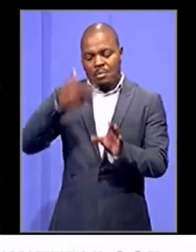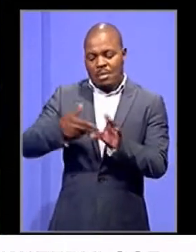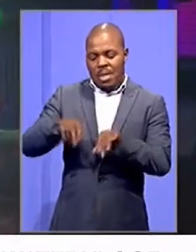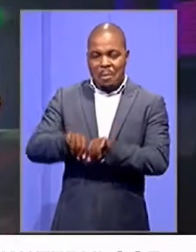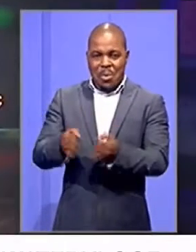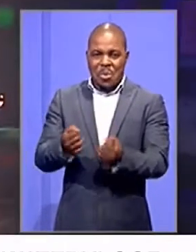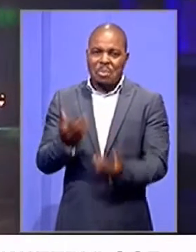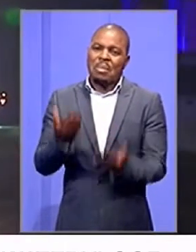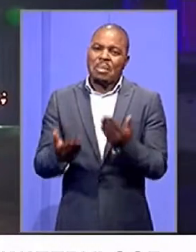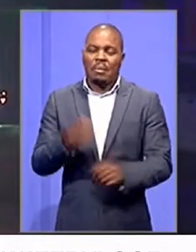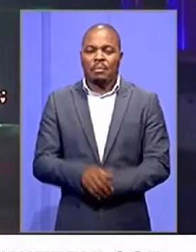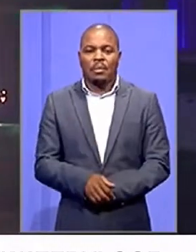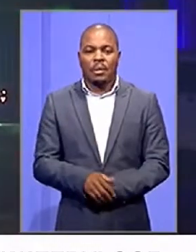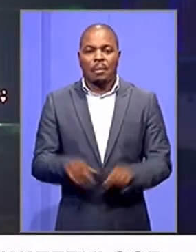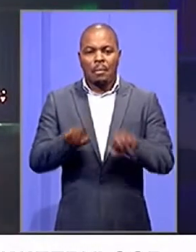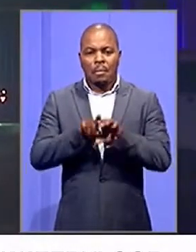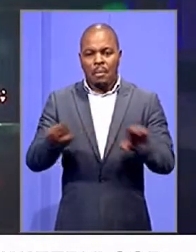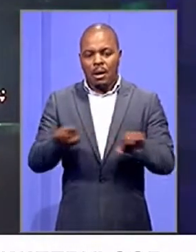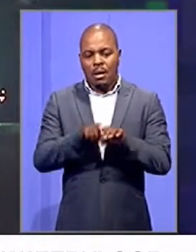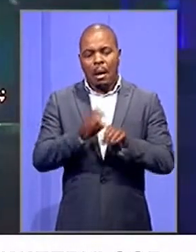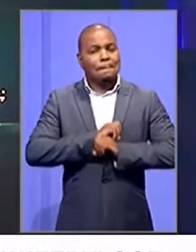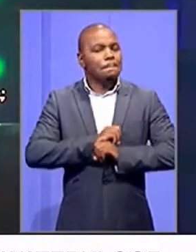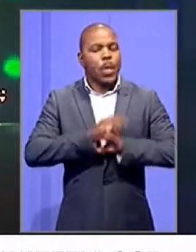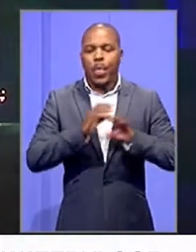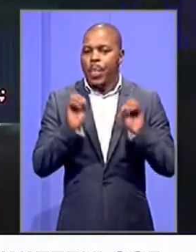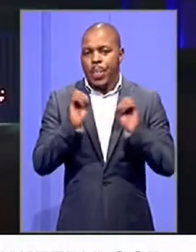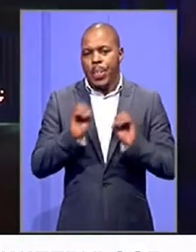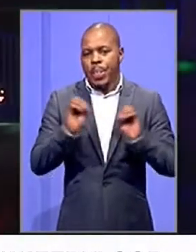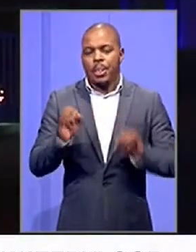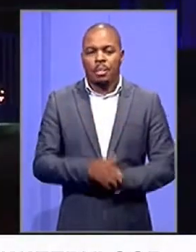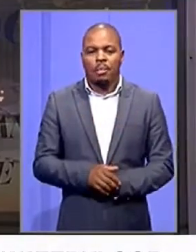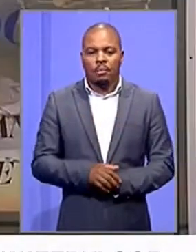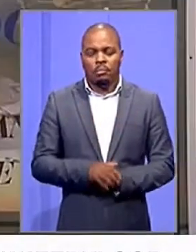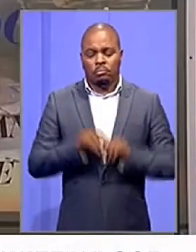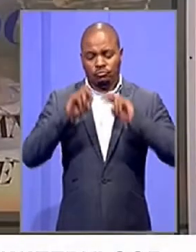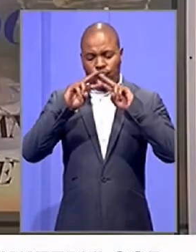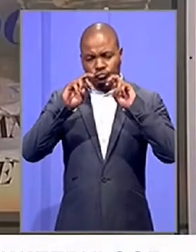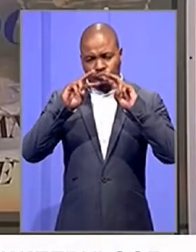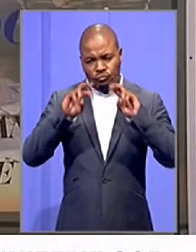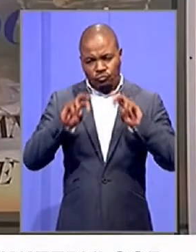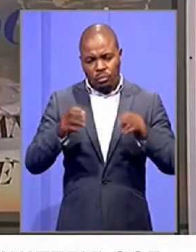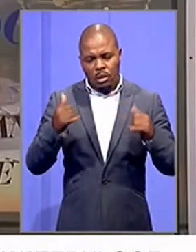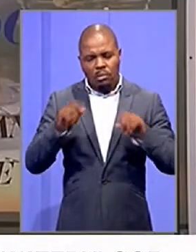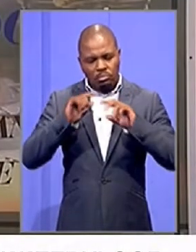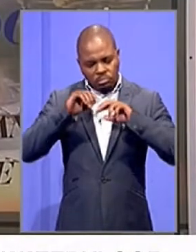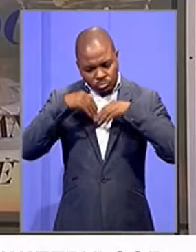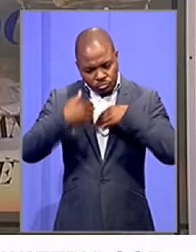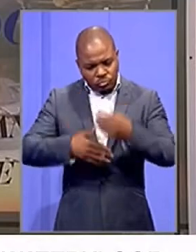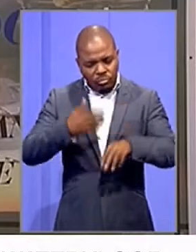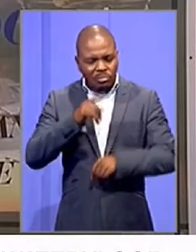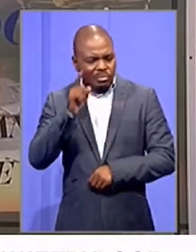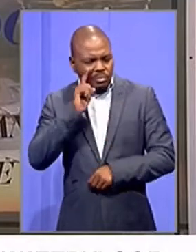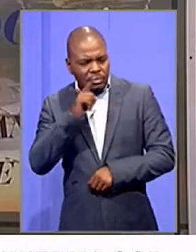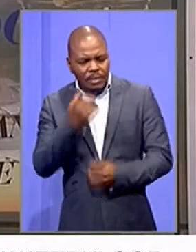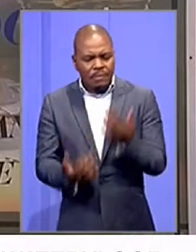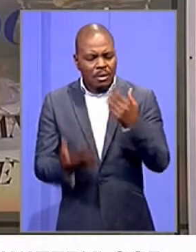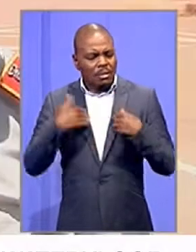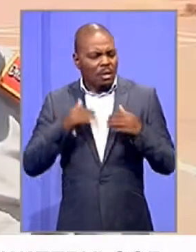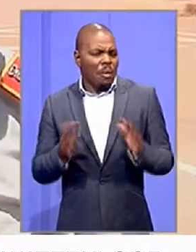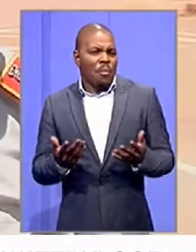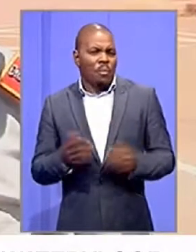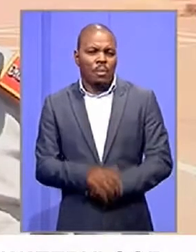phunyega. Fela ditanka ga di aka tsa thunya. Ba dipatlisiso ba santse ba puruputsana le seo se bakileng molelo. Hona